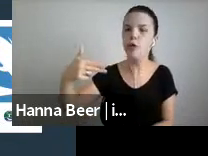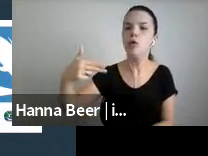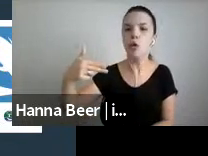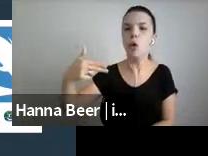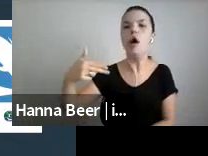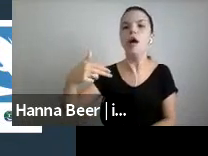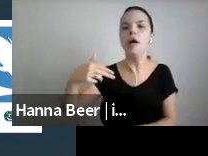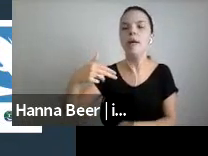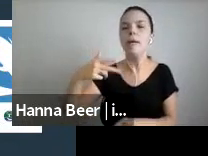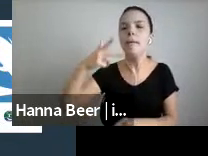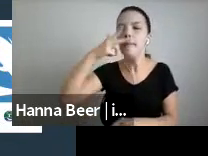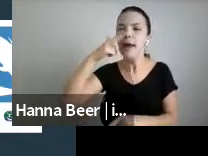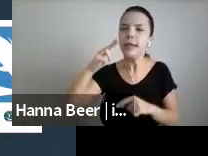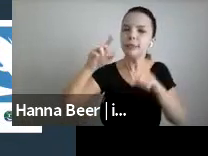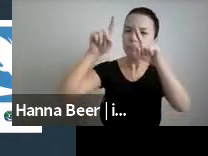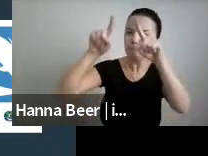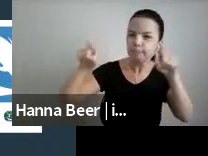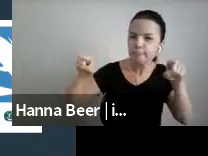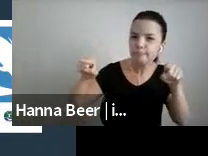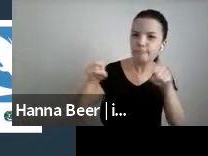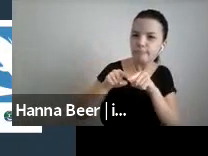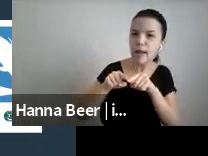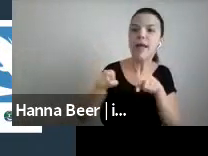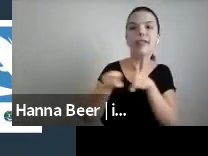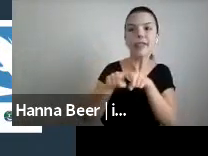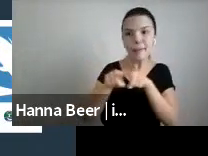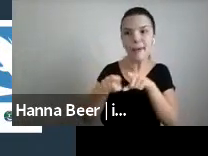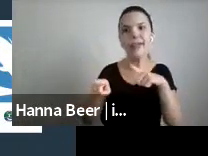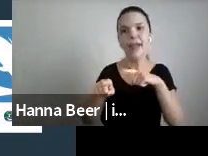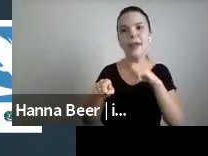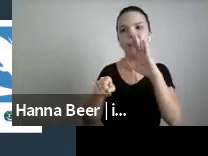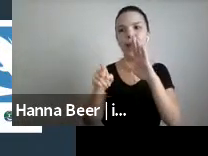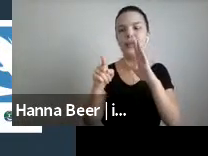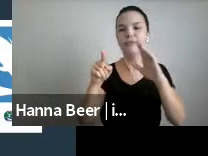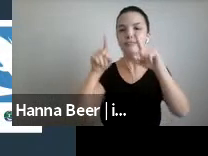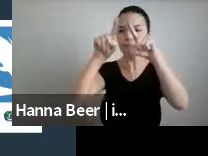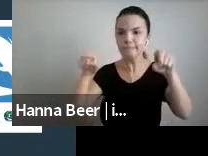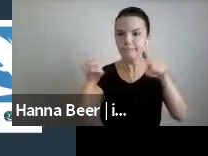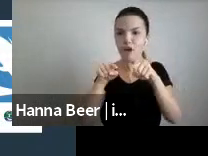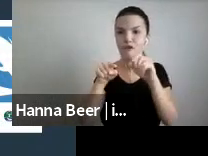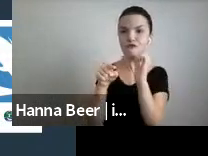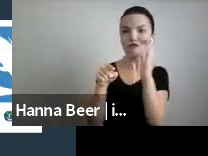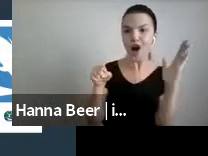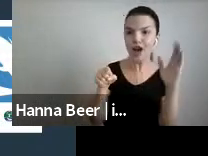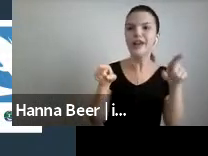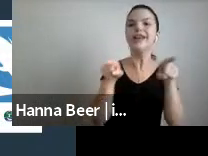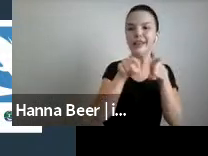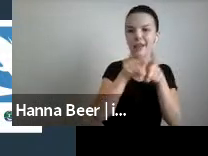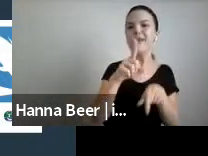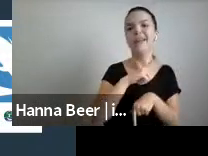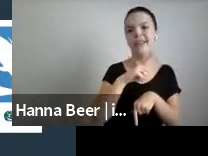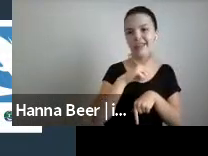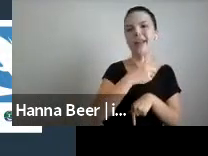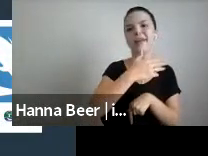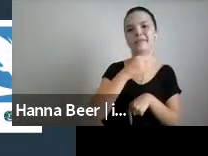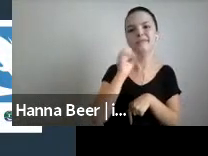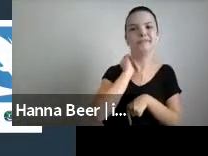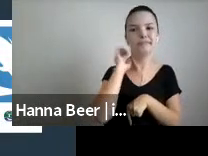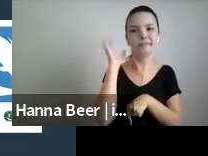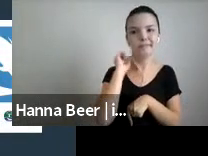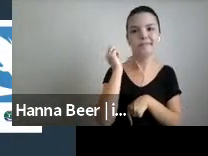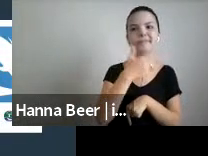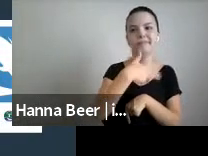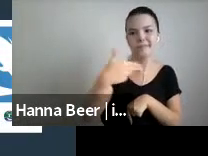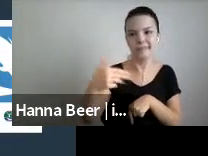west of the protected area. Now, this area had drift